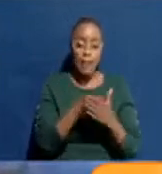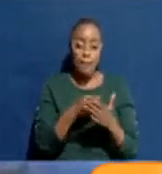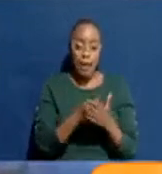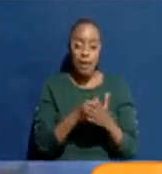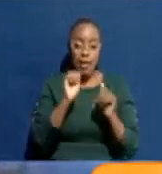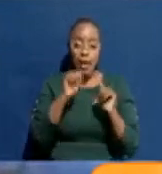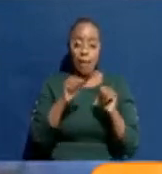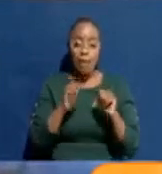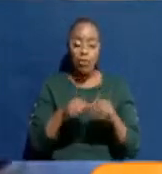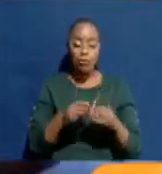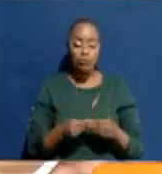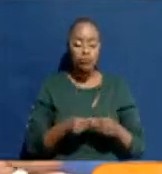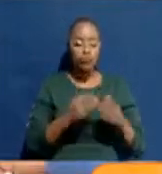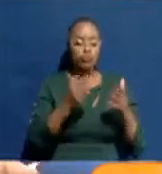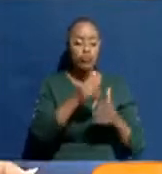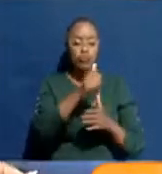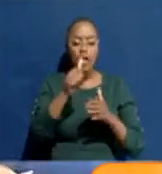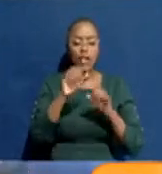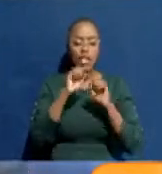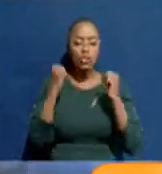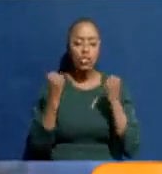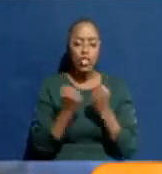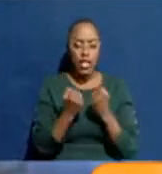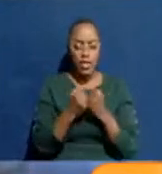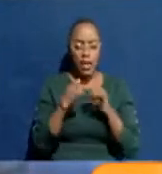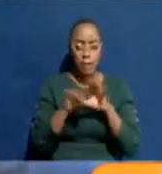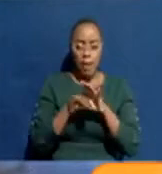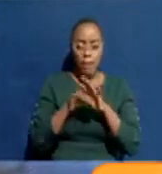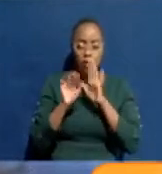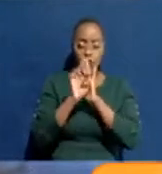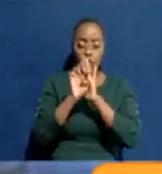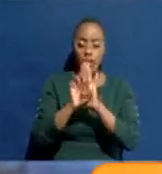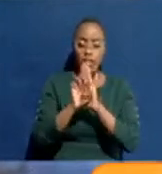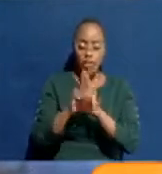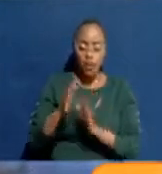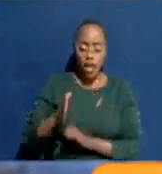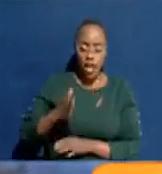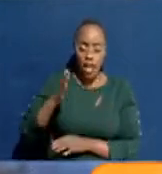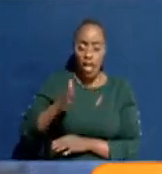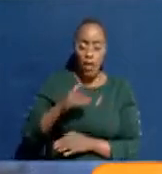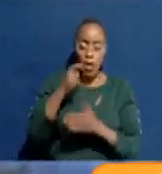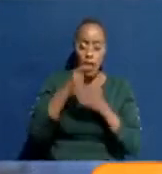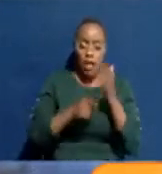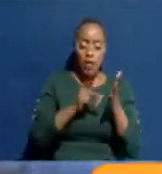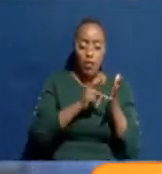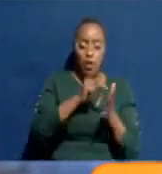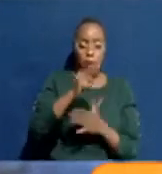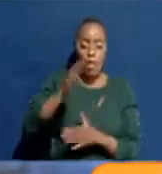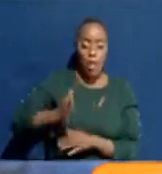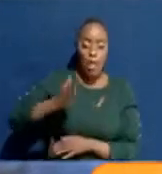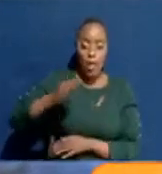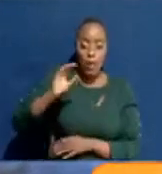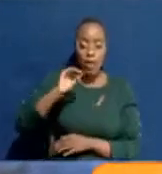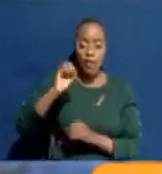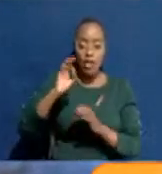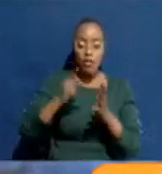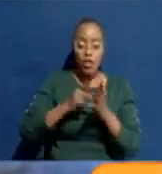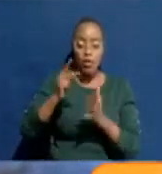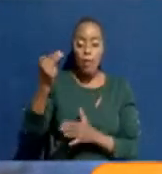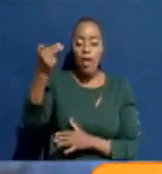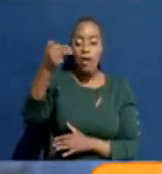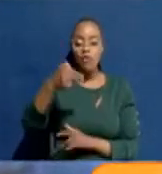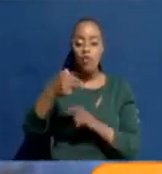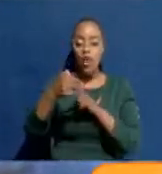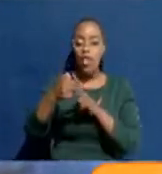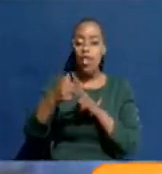be redistributed to the rest of the society. Mm-hmm. Let's take an example of the railway levy. You will not pay for the railway levy unless you buy petroleum products,